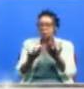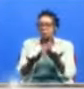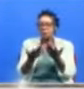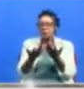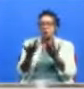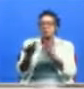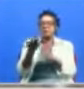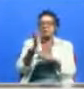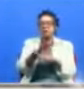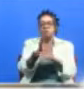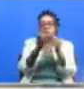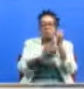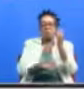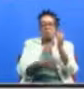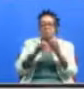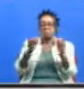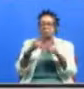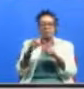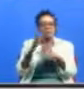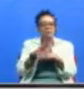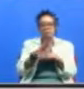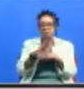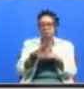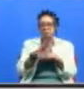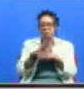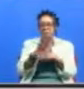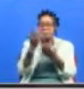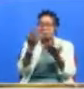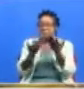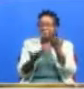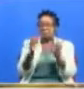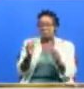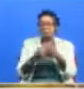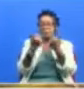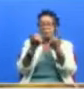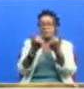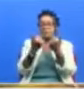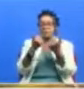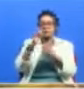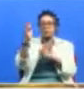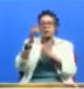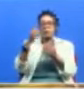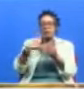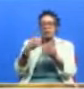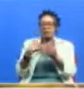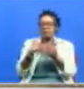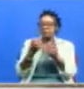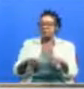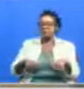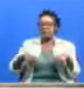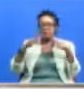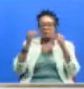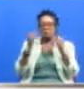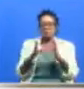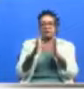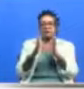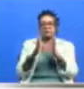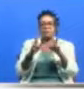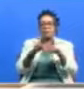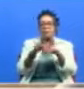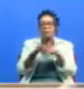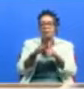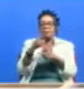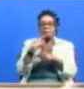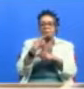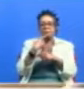isn't for the poor, but the middle class. If this happens, Kenyans will witness a rise in the cost of milk and bread. The CS father